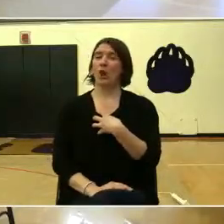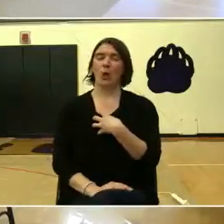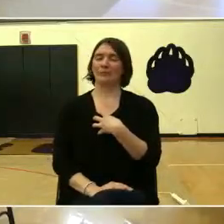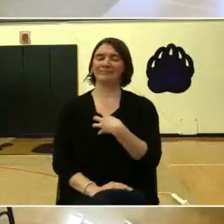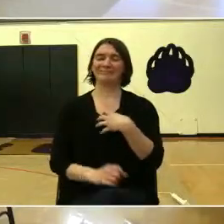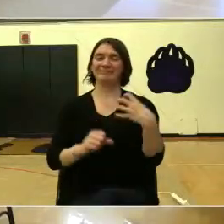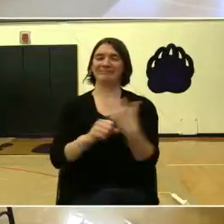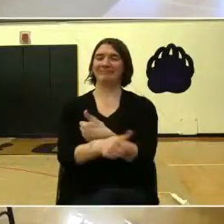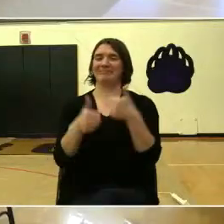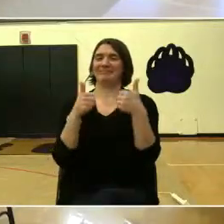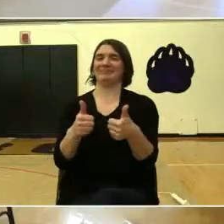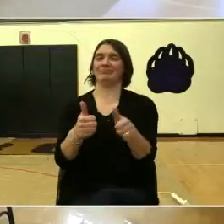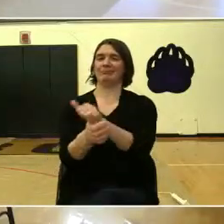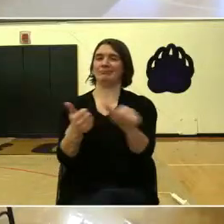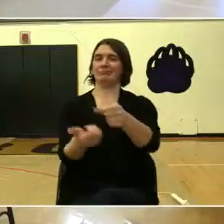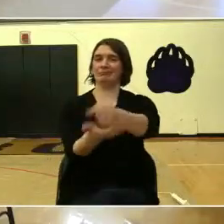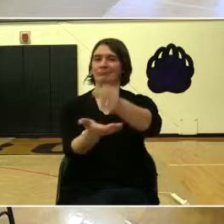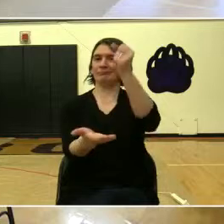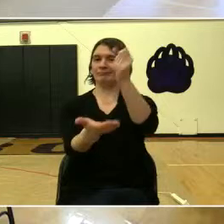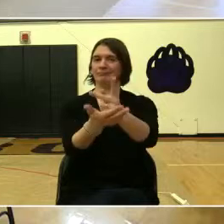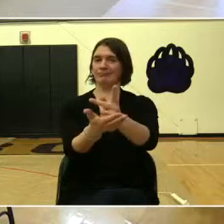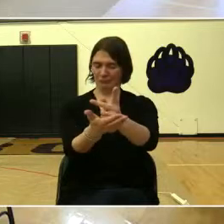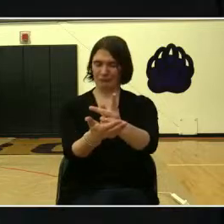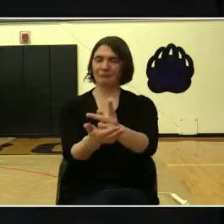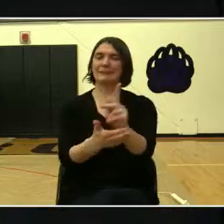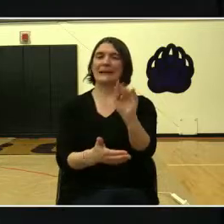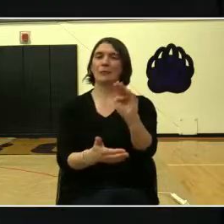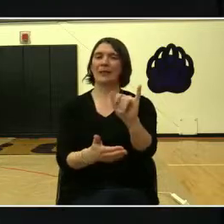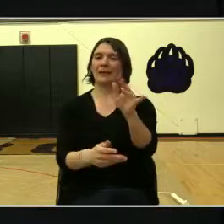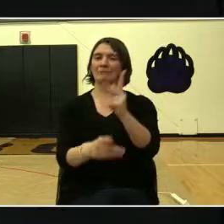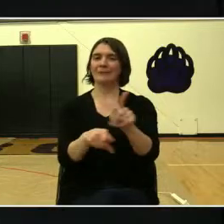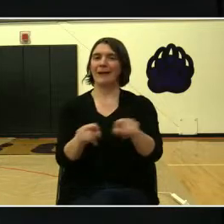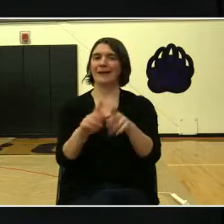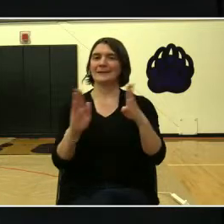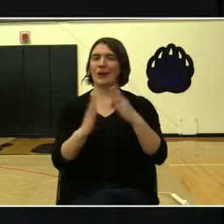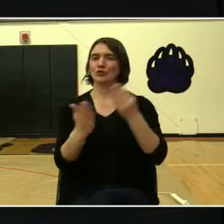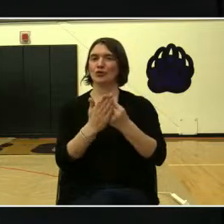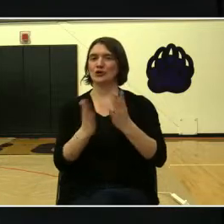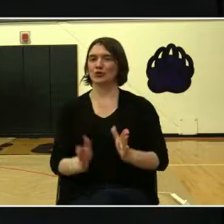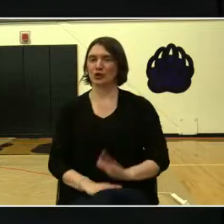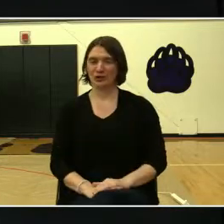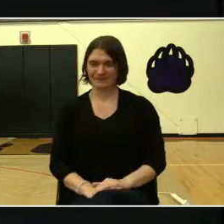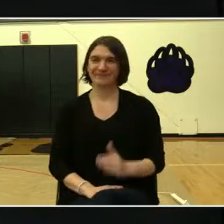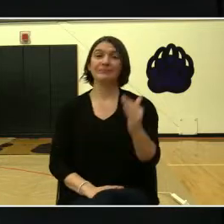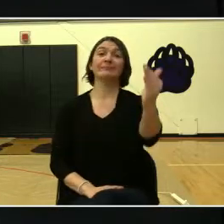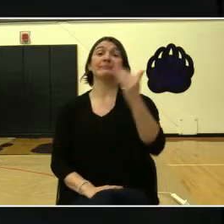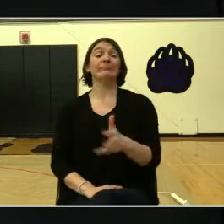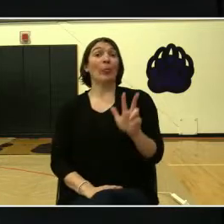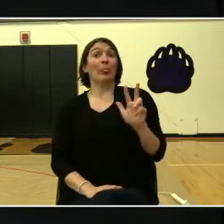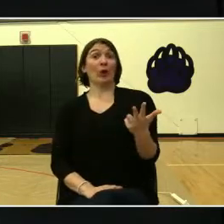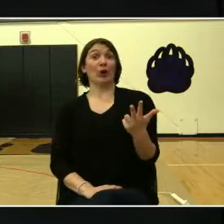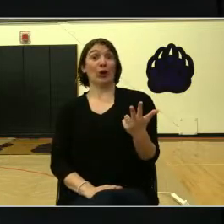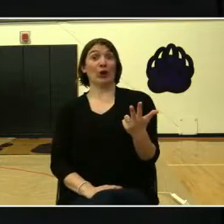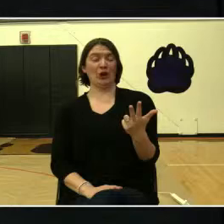the eyes appear to have it the eyes do have it and you've adopted article two moderator recognizes Mr